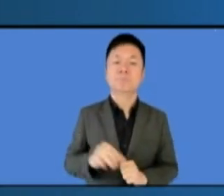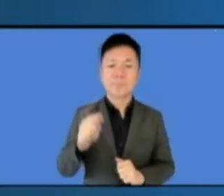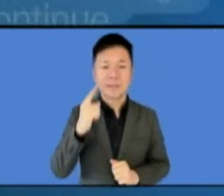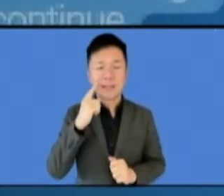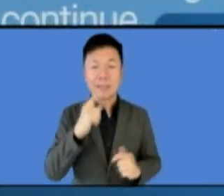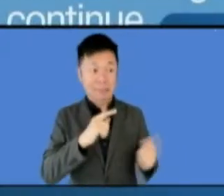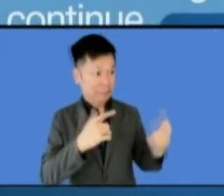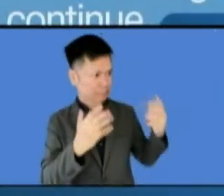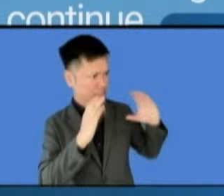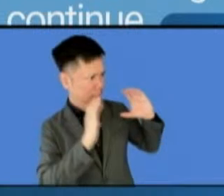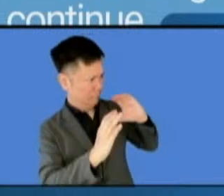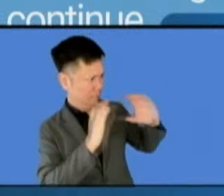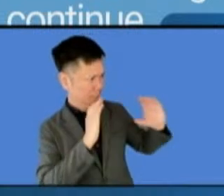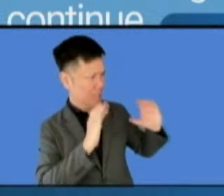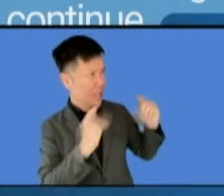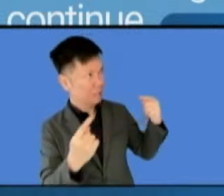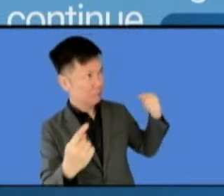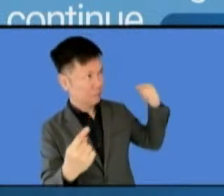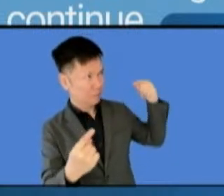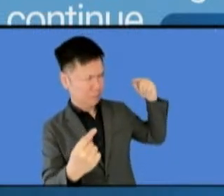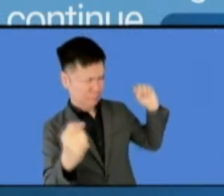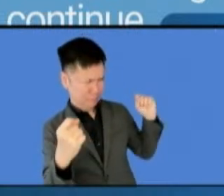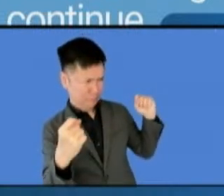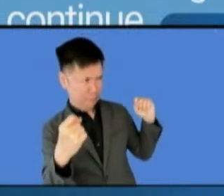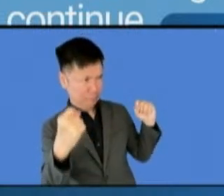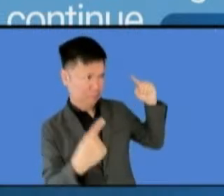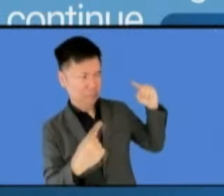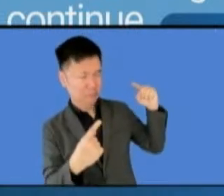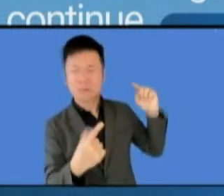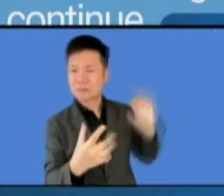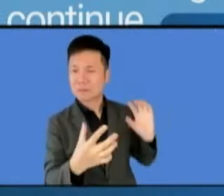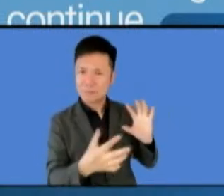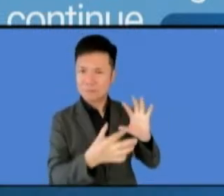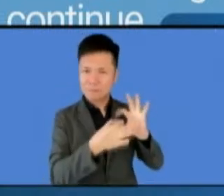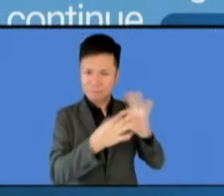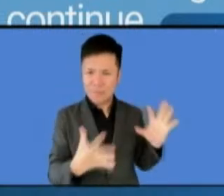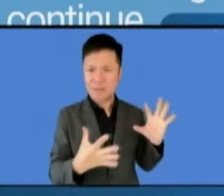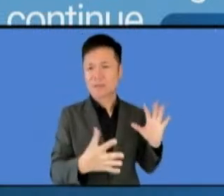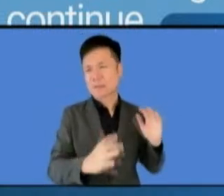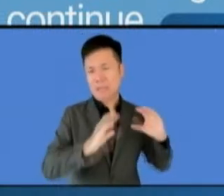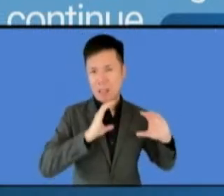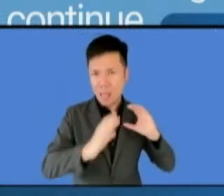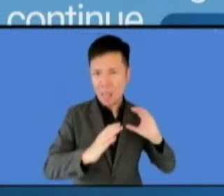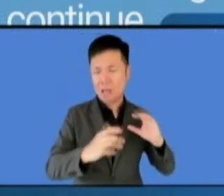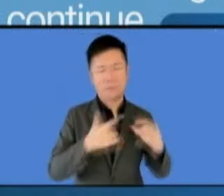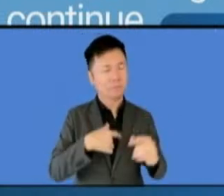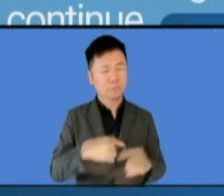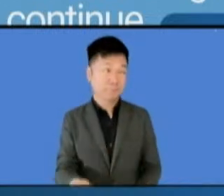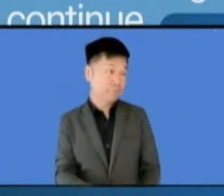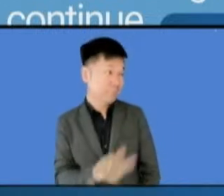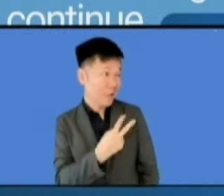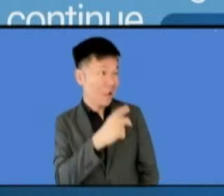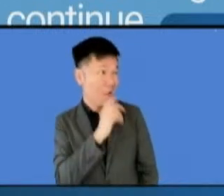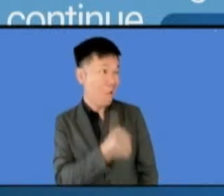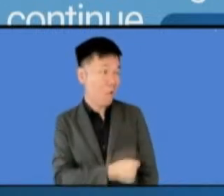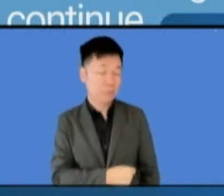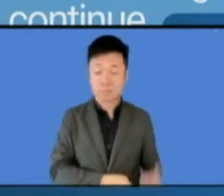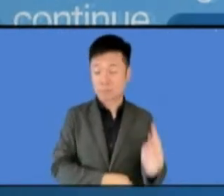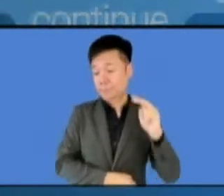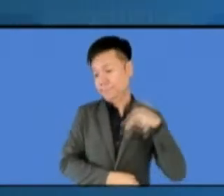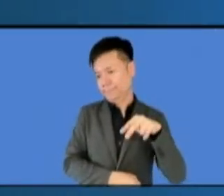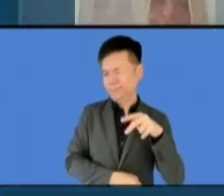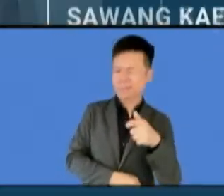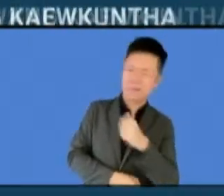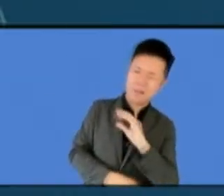gap exacerbates misunderstandings further and can perpetuate stereotypes, ultimately making it harder to build meaningful connections